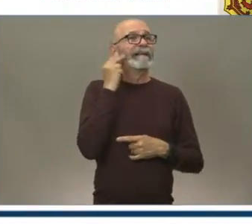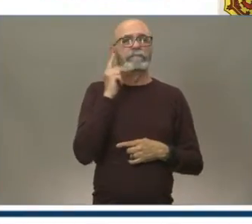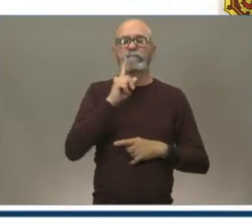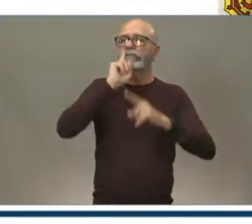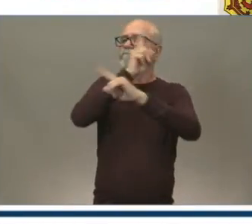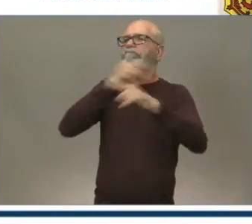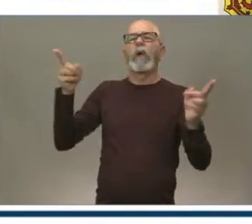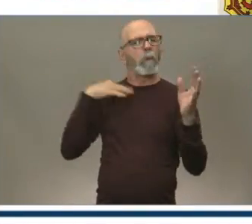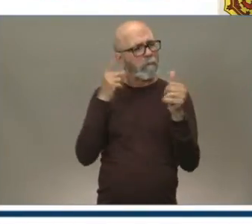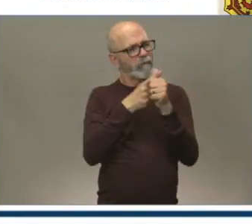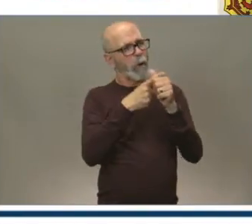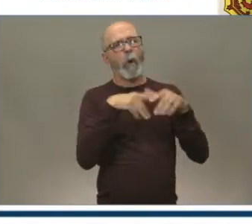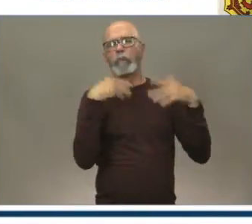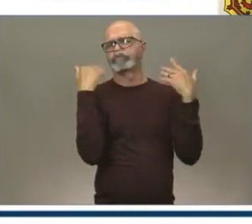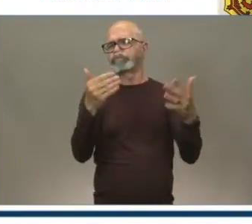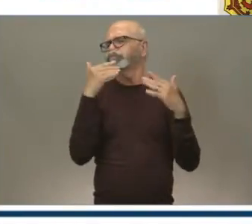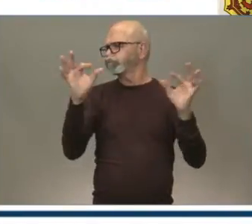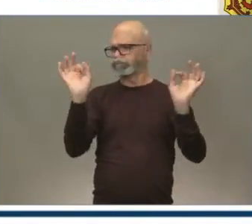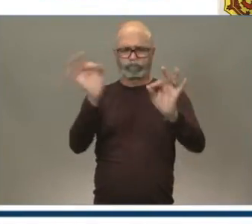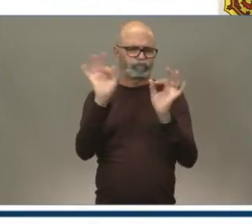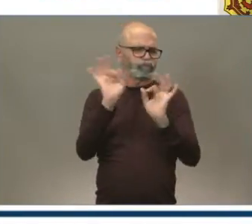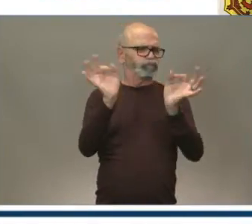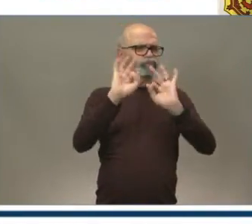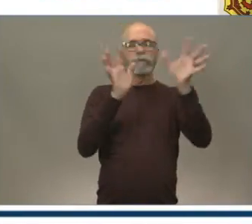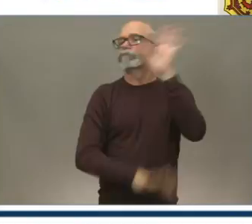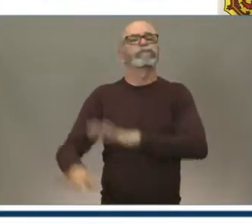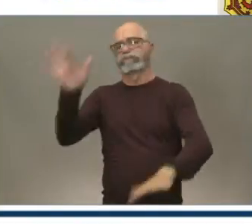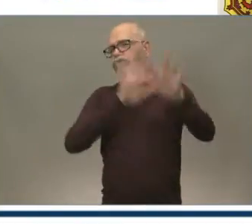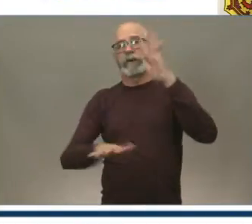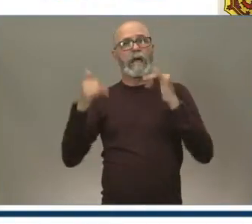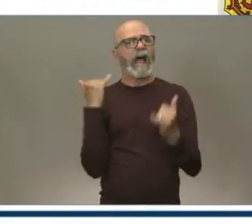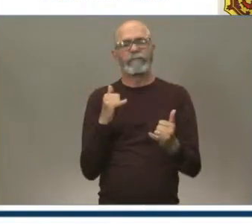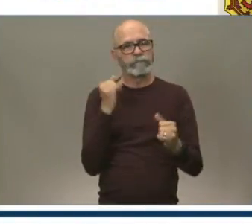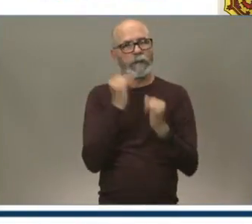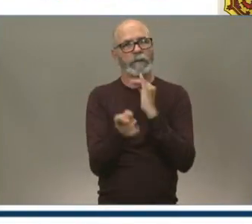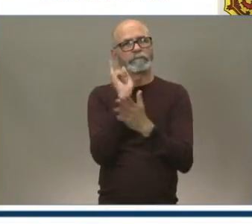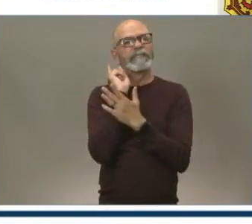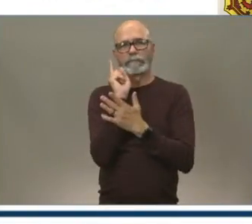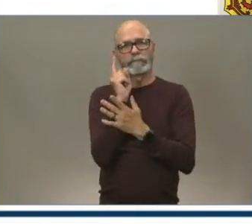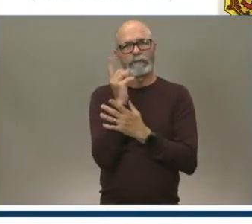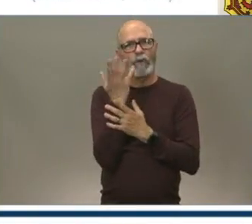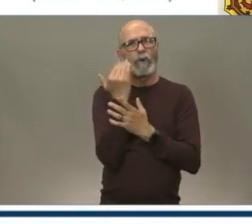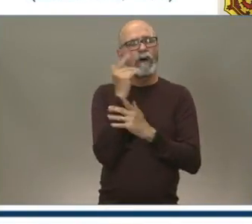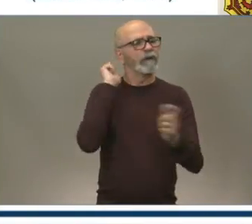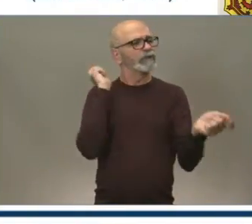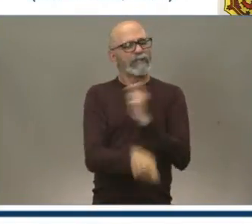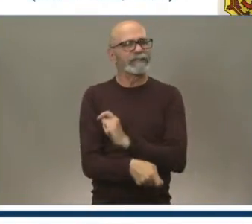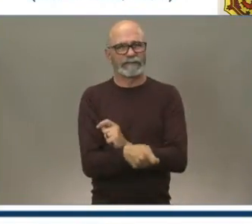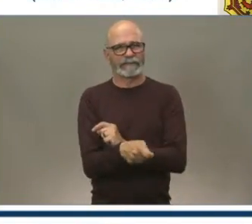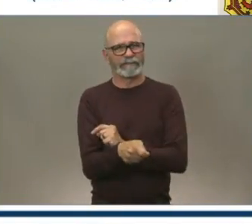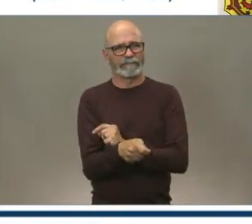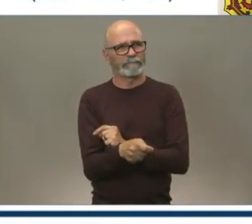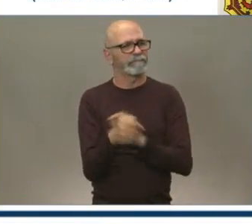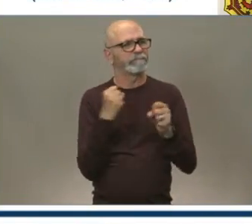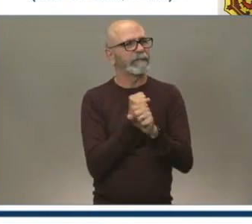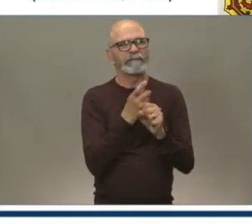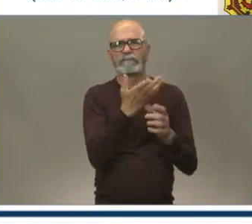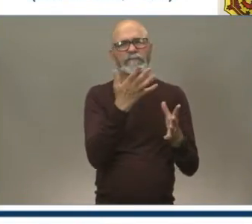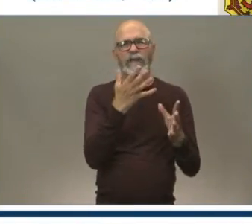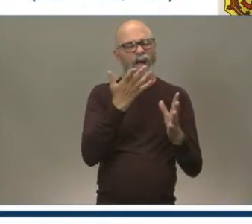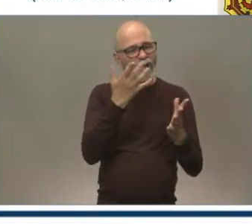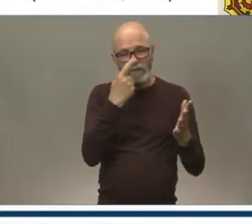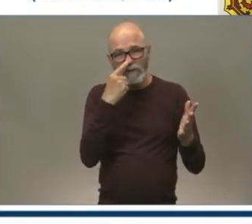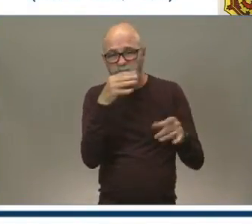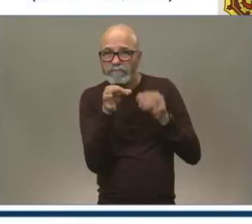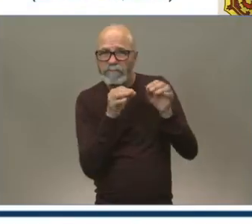Can you tell us, besides the numbers, what's really changed here, just to clarify the stance? Because I do